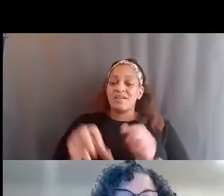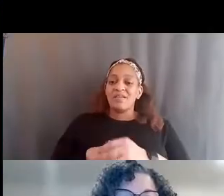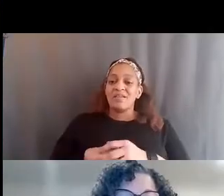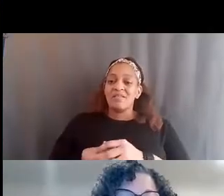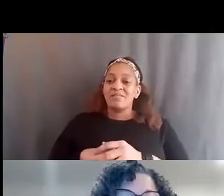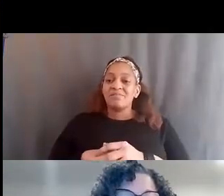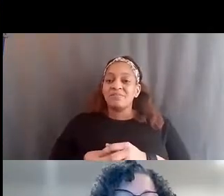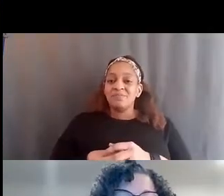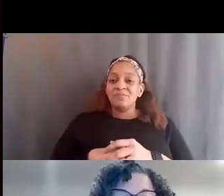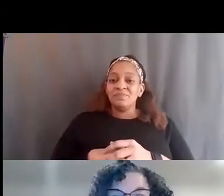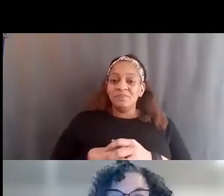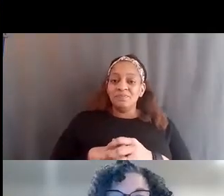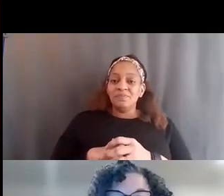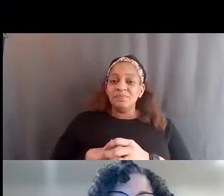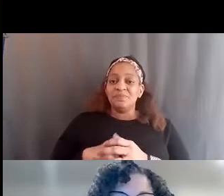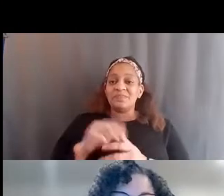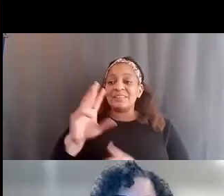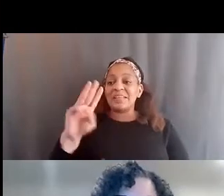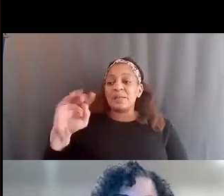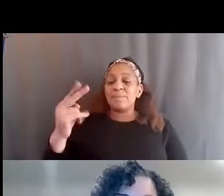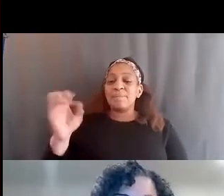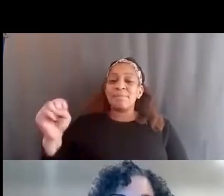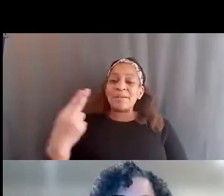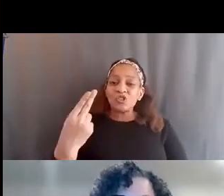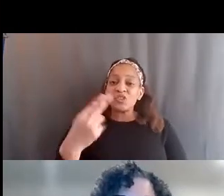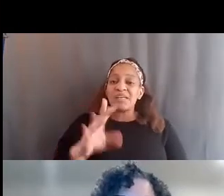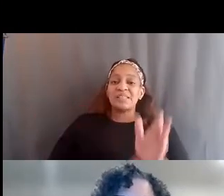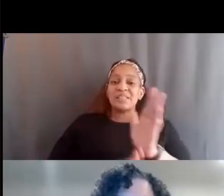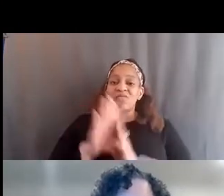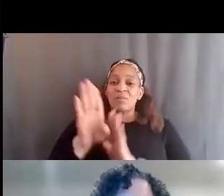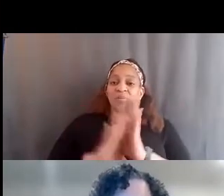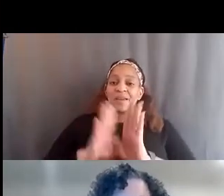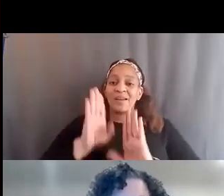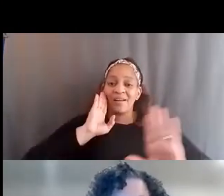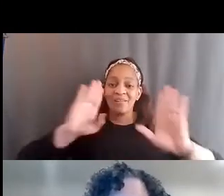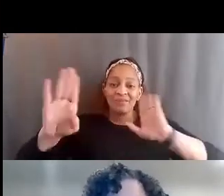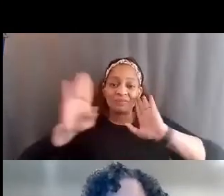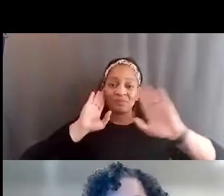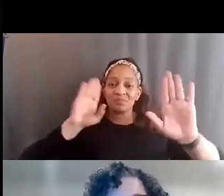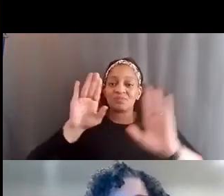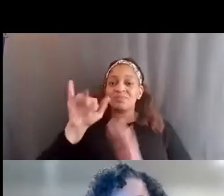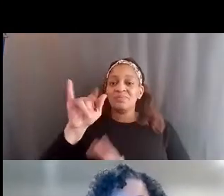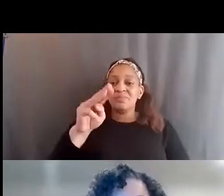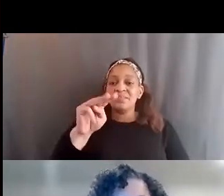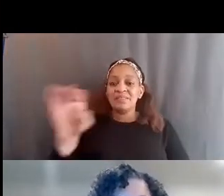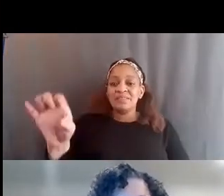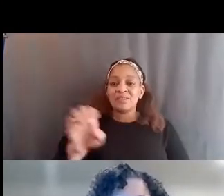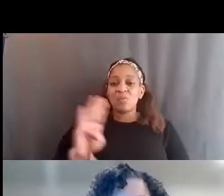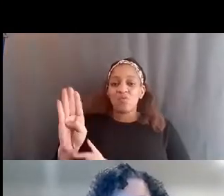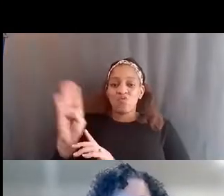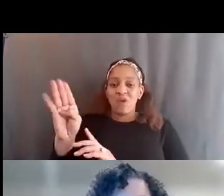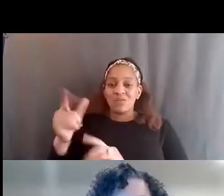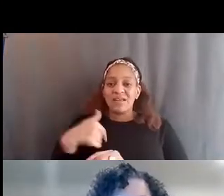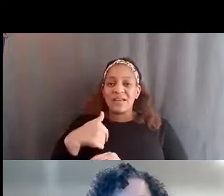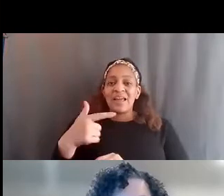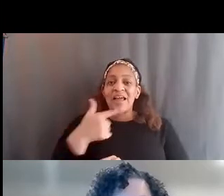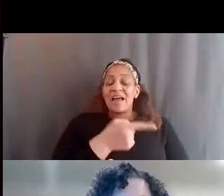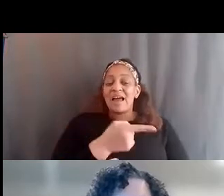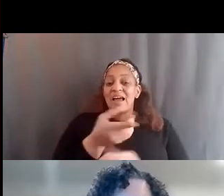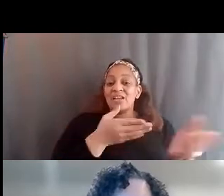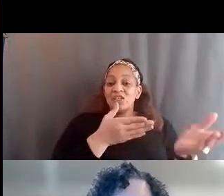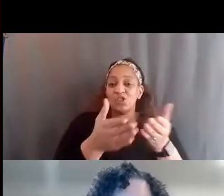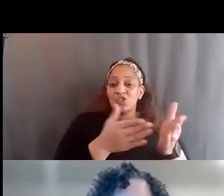Hello, good afternoon, everyone. My name is Yasmina Barawi, and I serve as a subject matter expert both